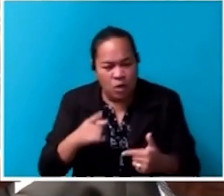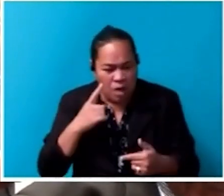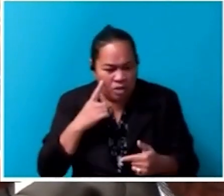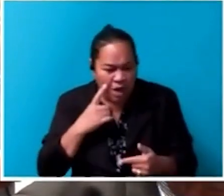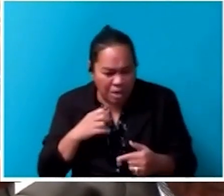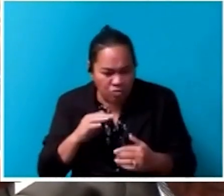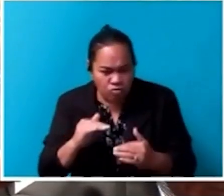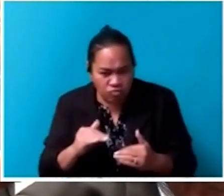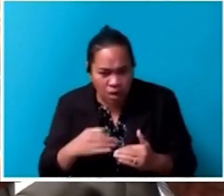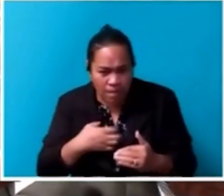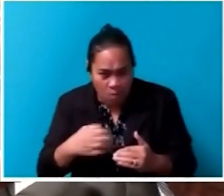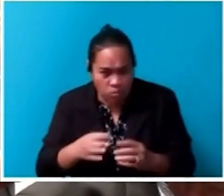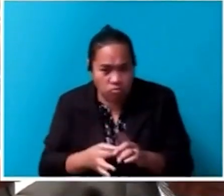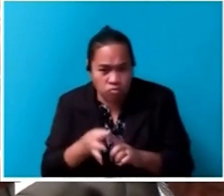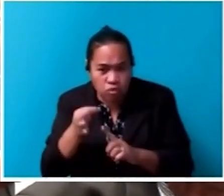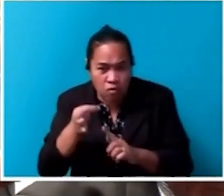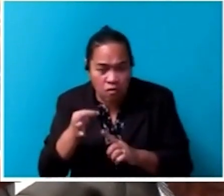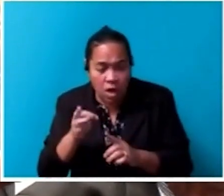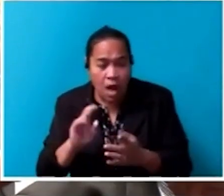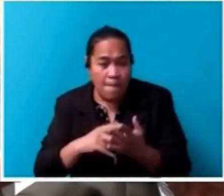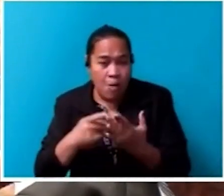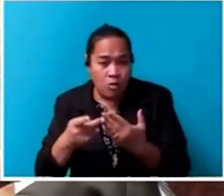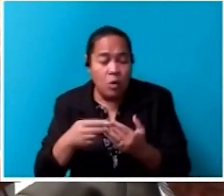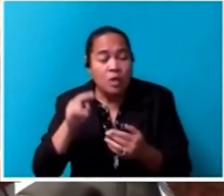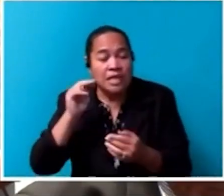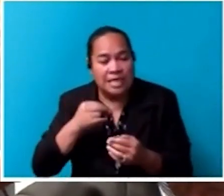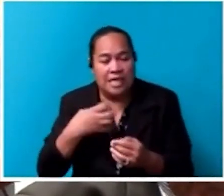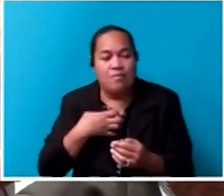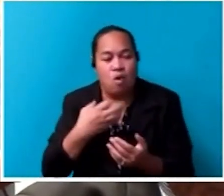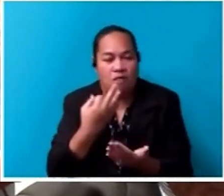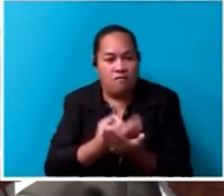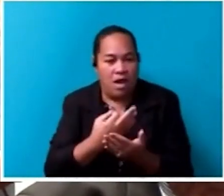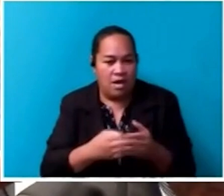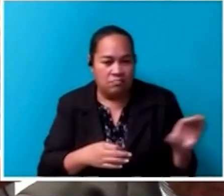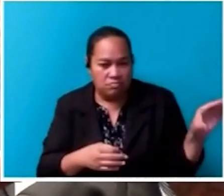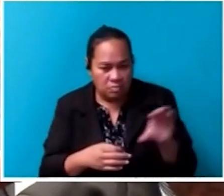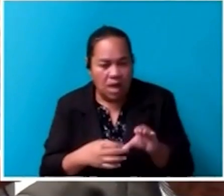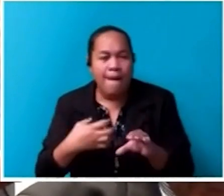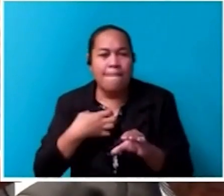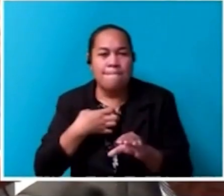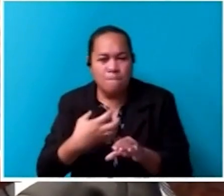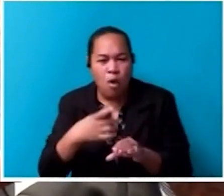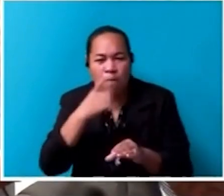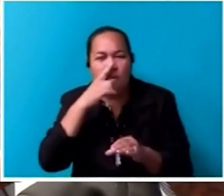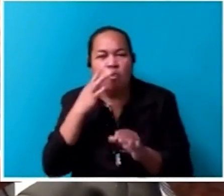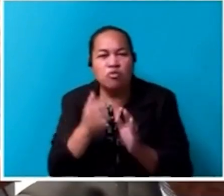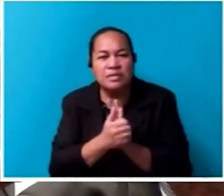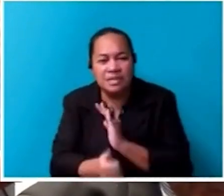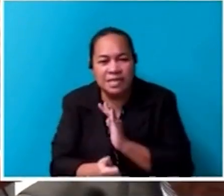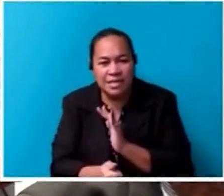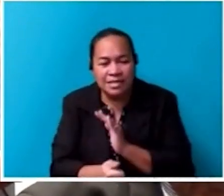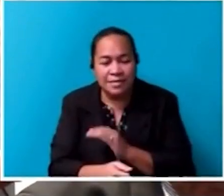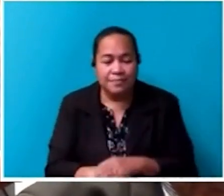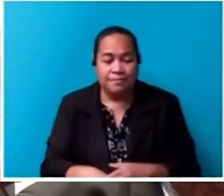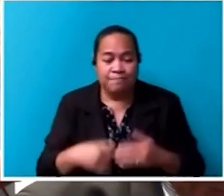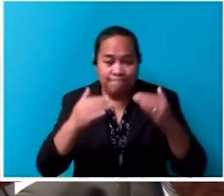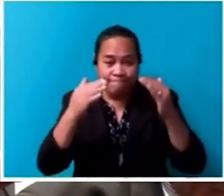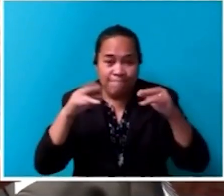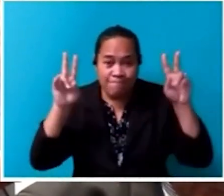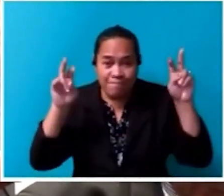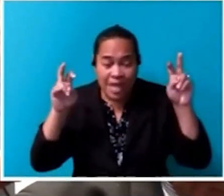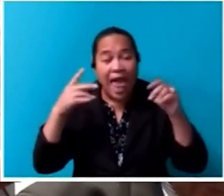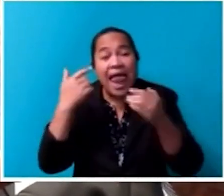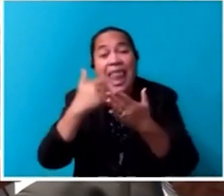programs requires sustainable financial, human, and technical resources. Lessons learned. Honourable